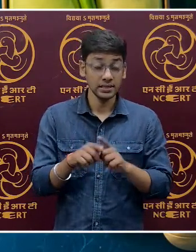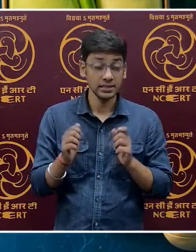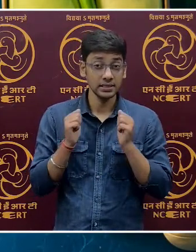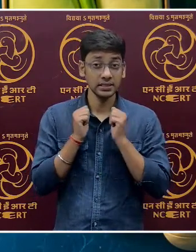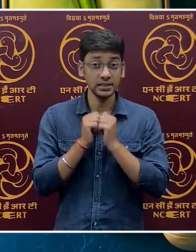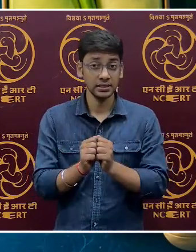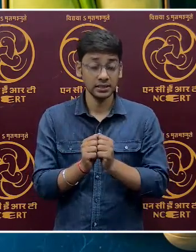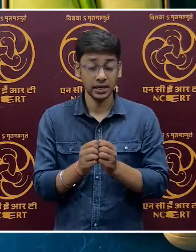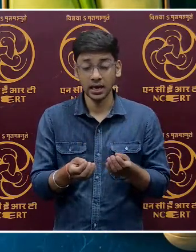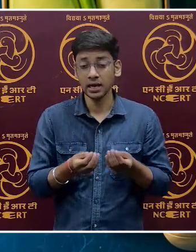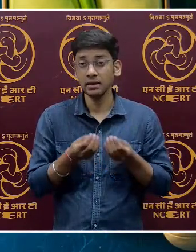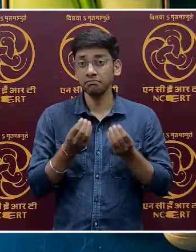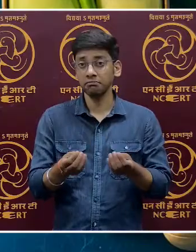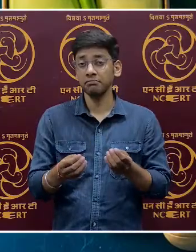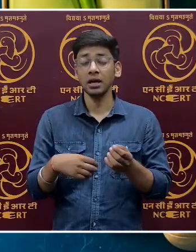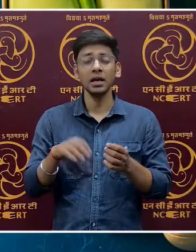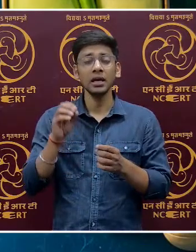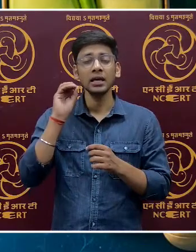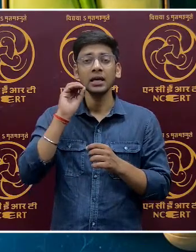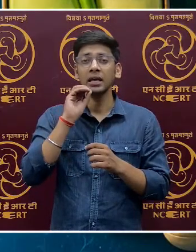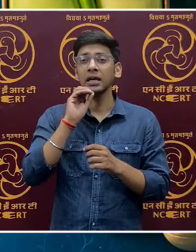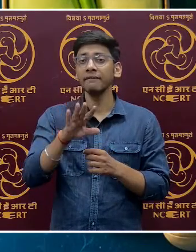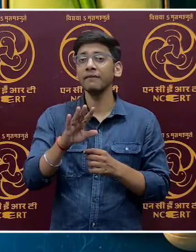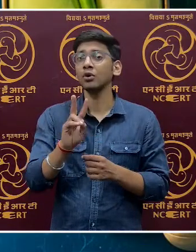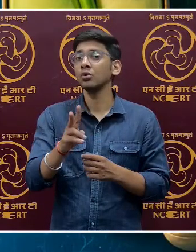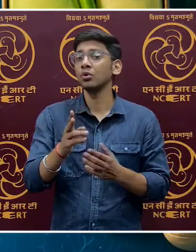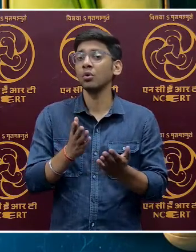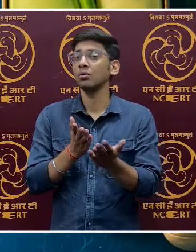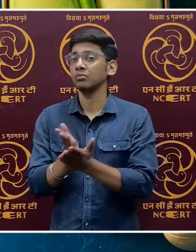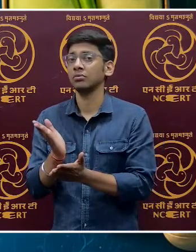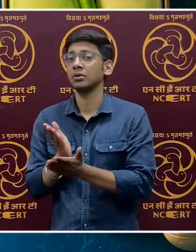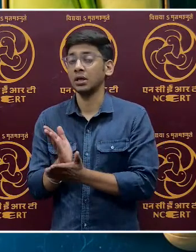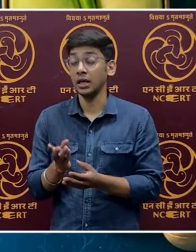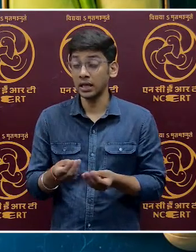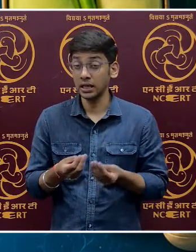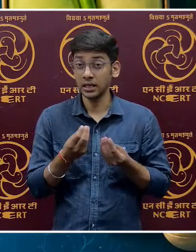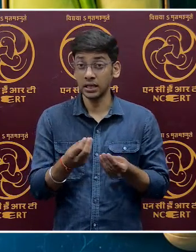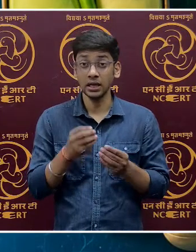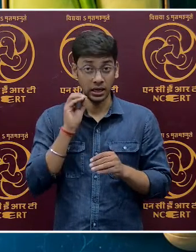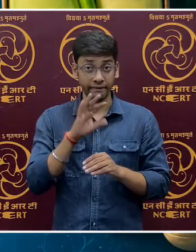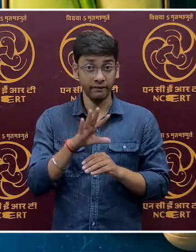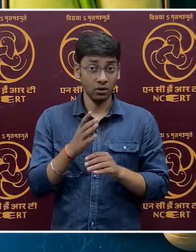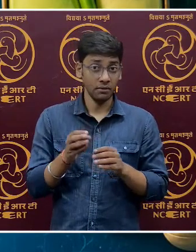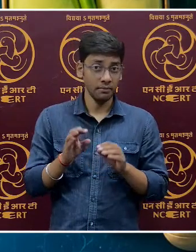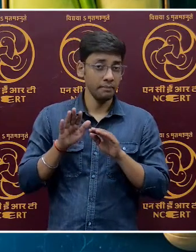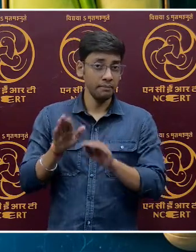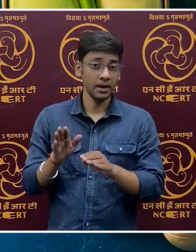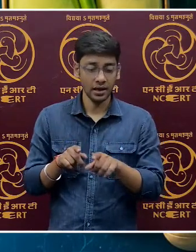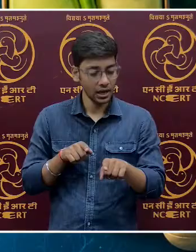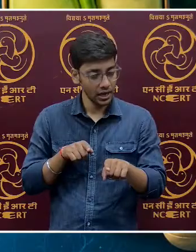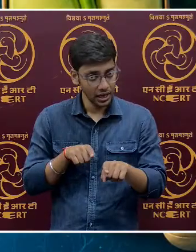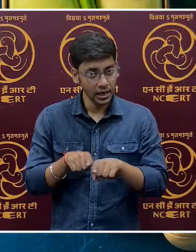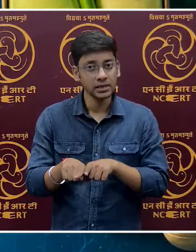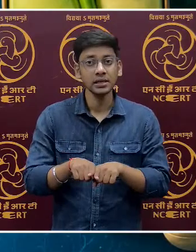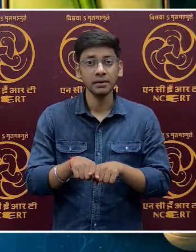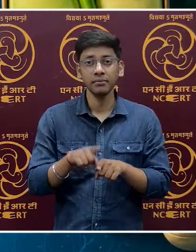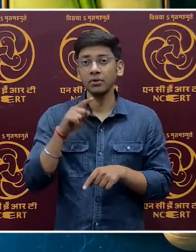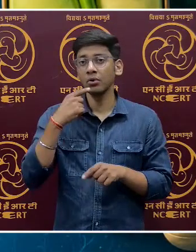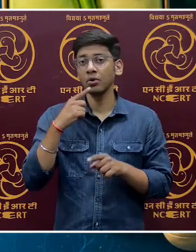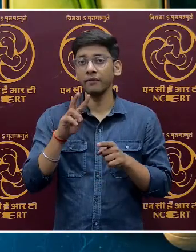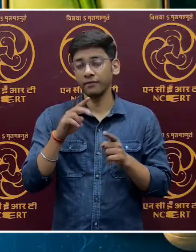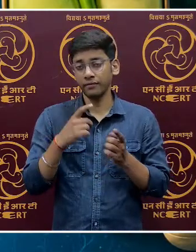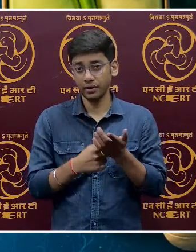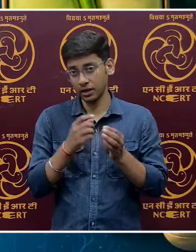not only giving an information on the basis of the 2 variables, it is also giving an information on the basis of the examples of those